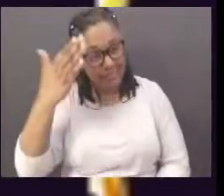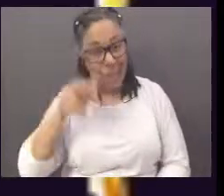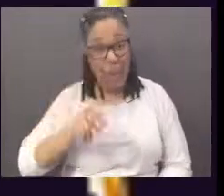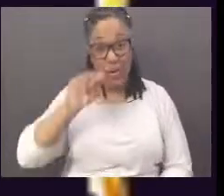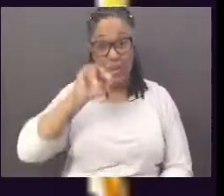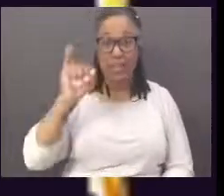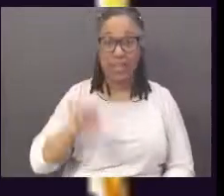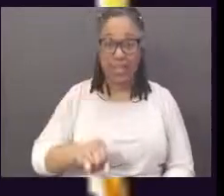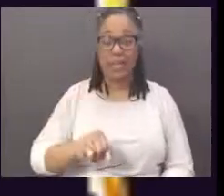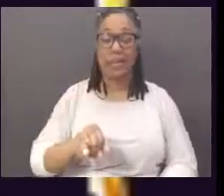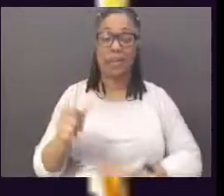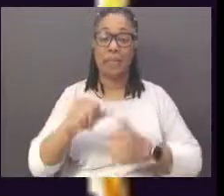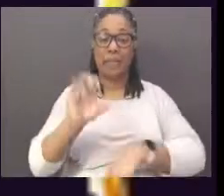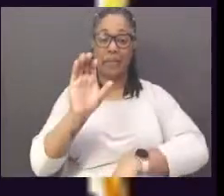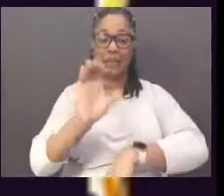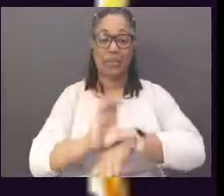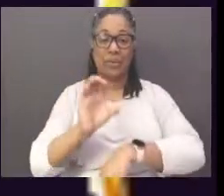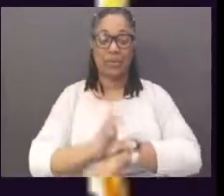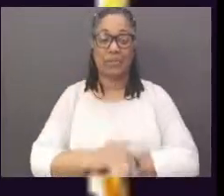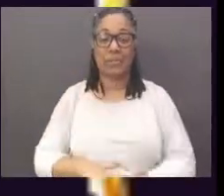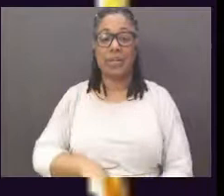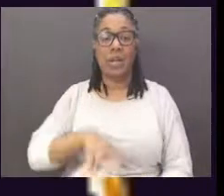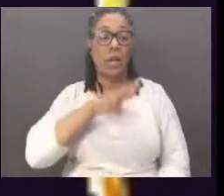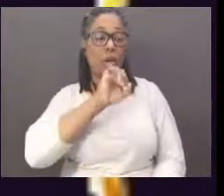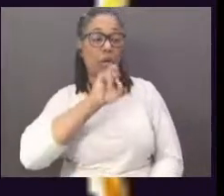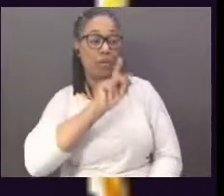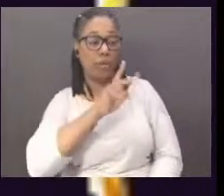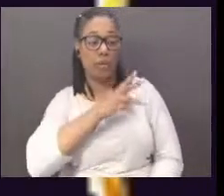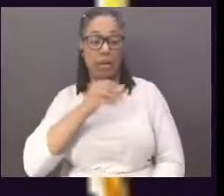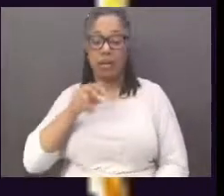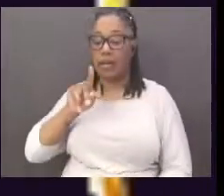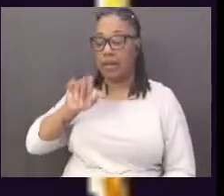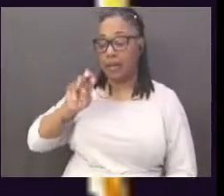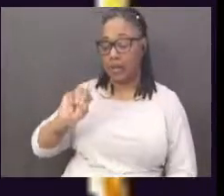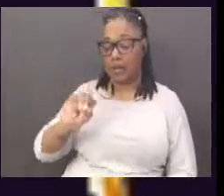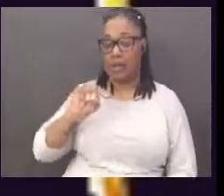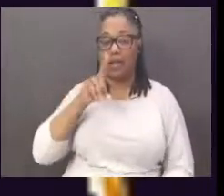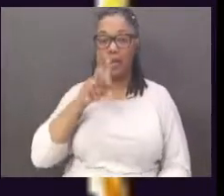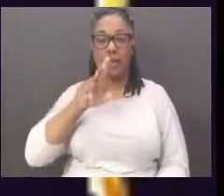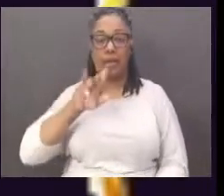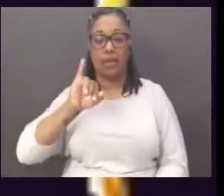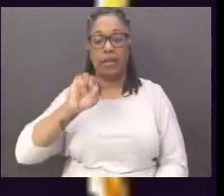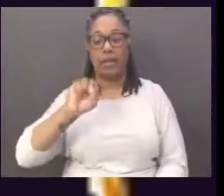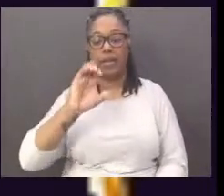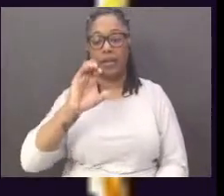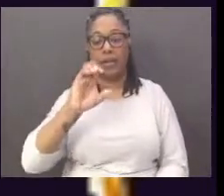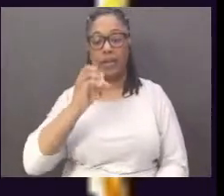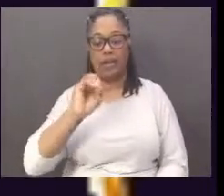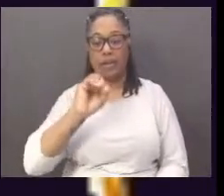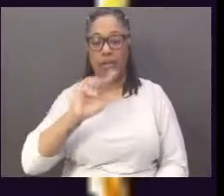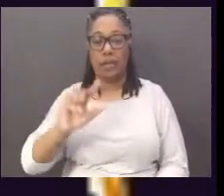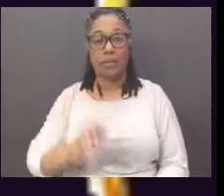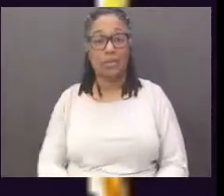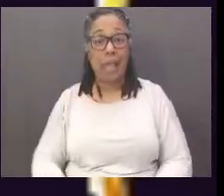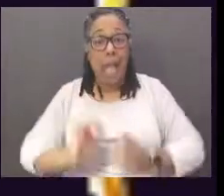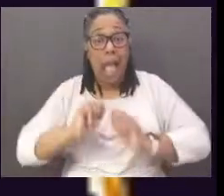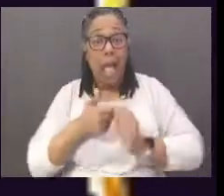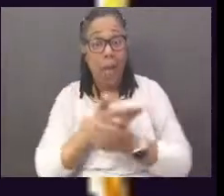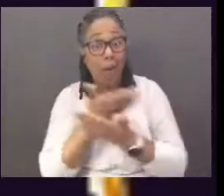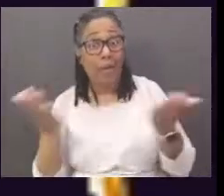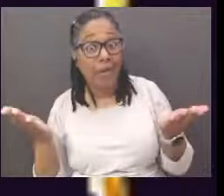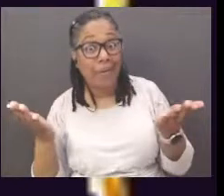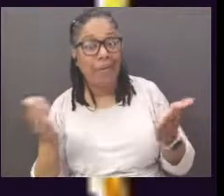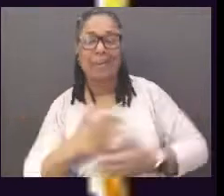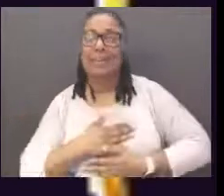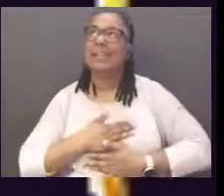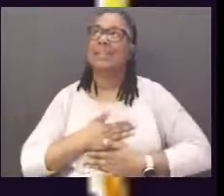Baptist Church. This is Rick and Kim Driscoll. How are you? We're so blessed that you're part of our world, and